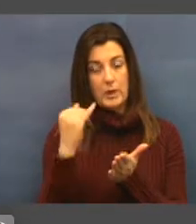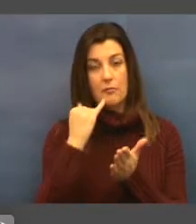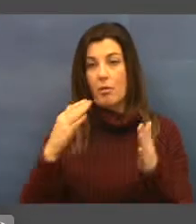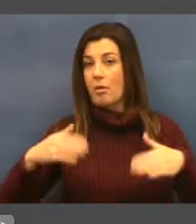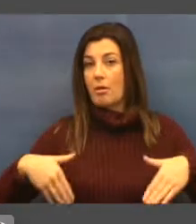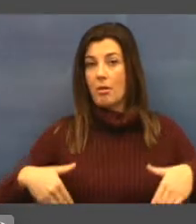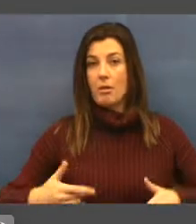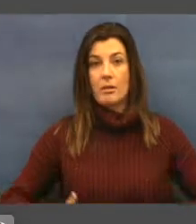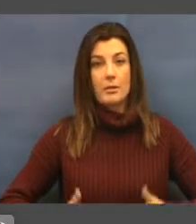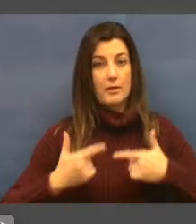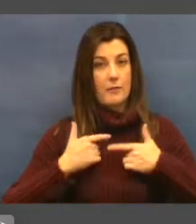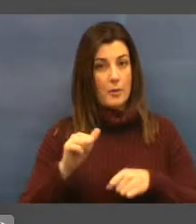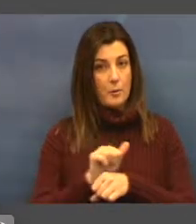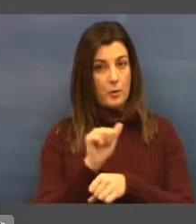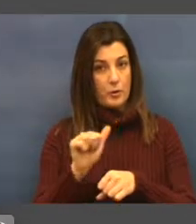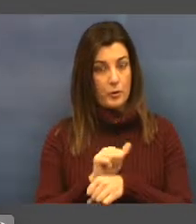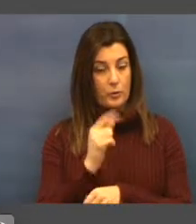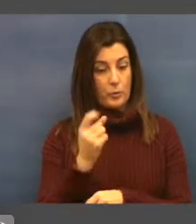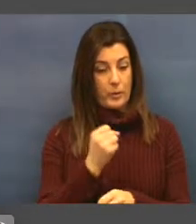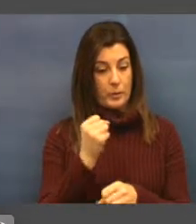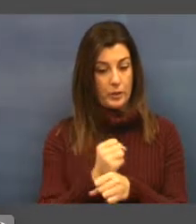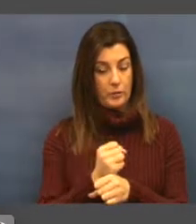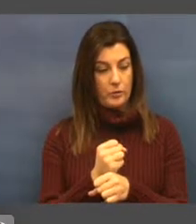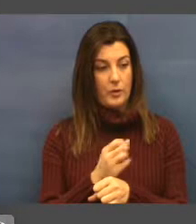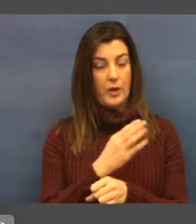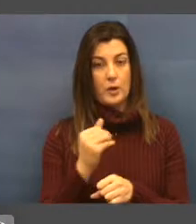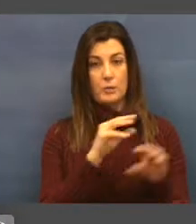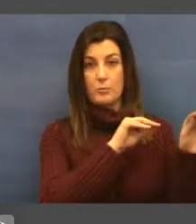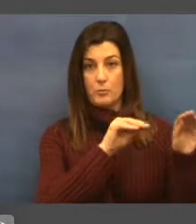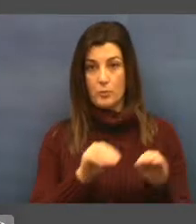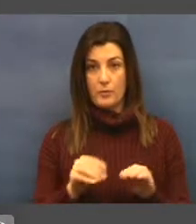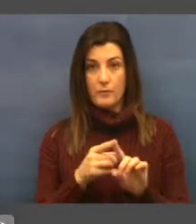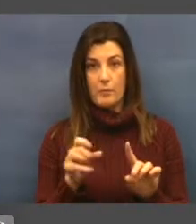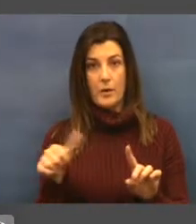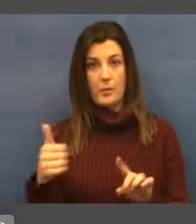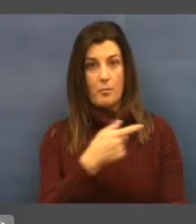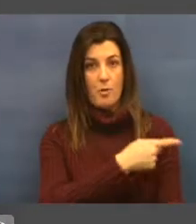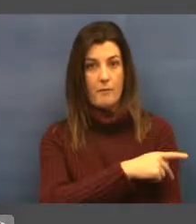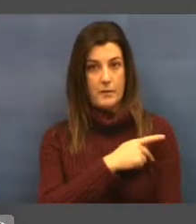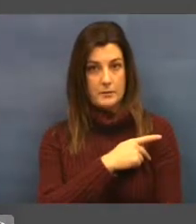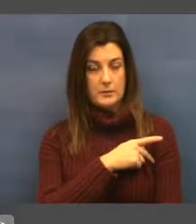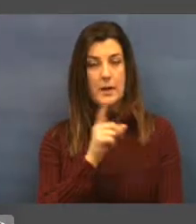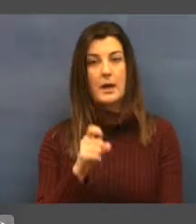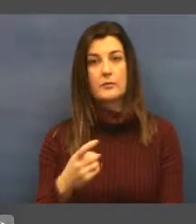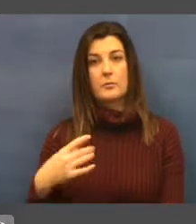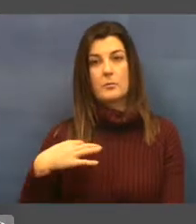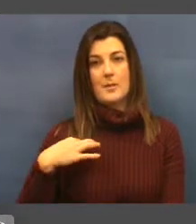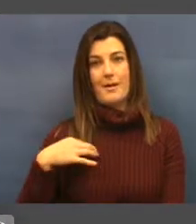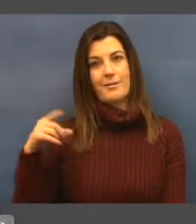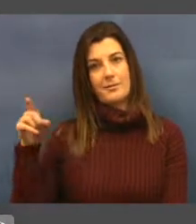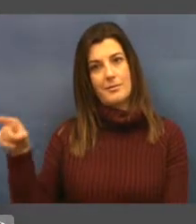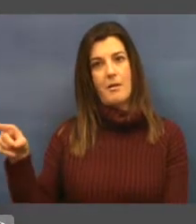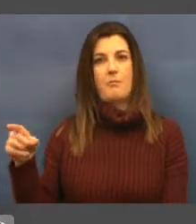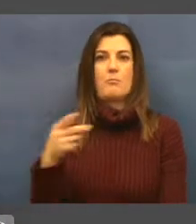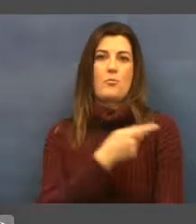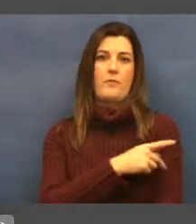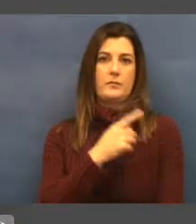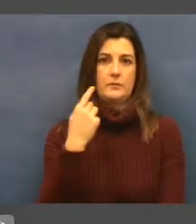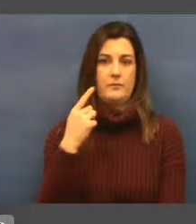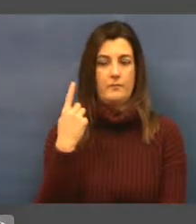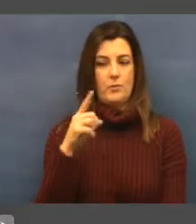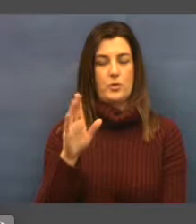in Alberta for 1 year without being a full-time student and you moved here from another province, you need to apply to that province for your student